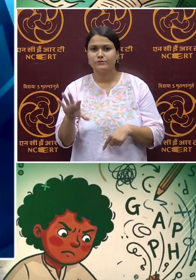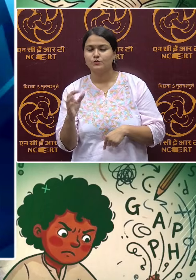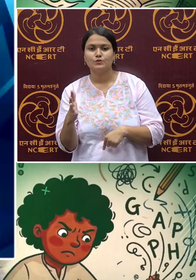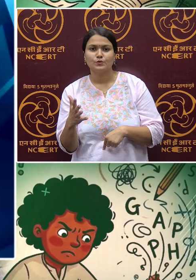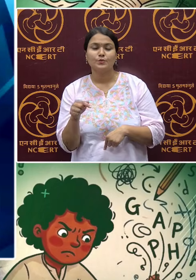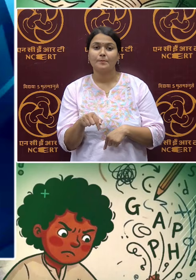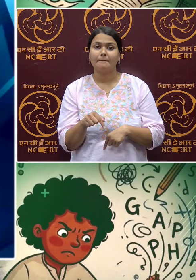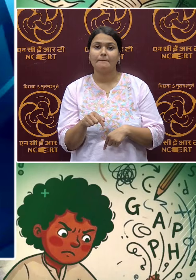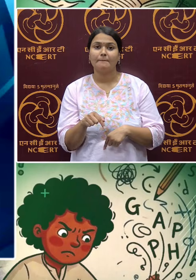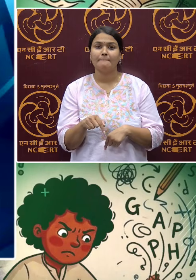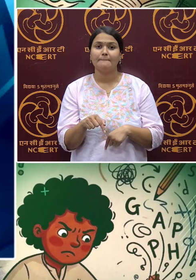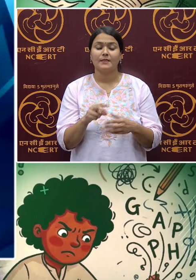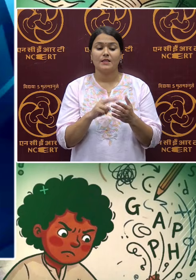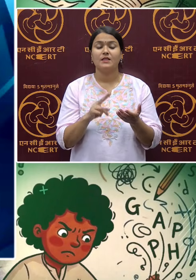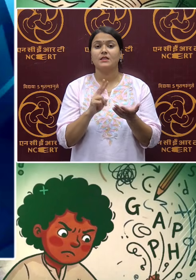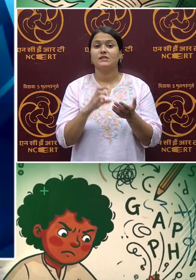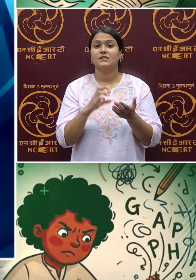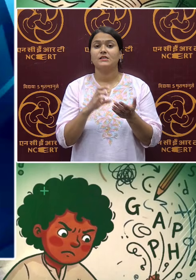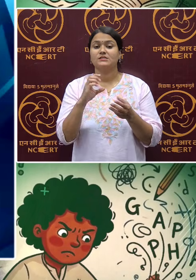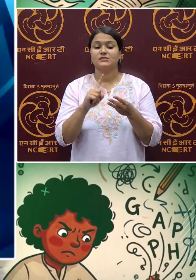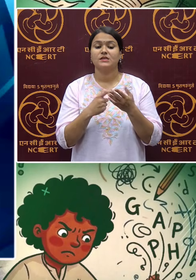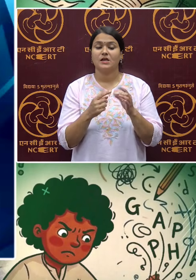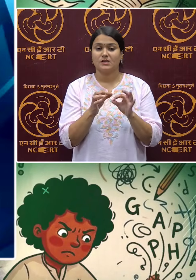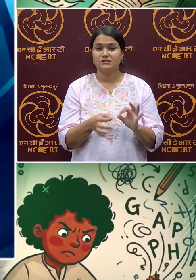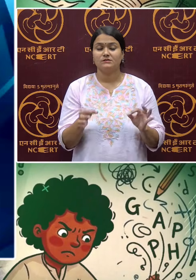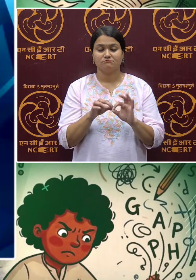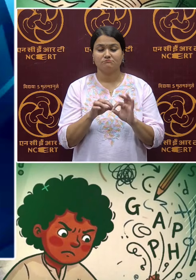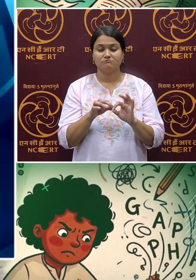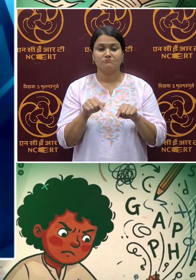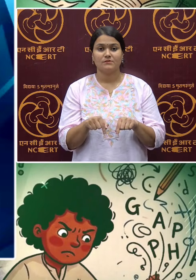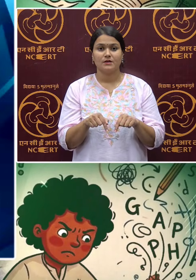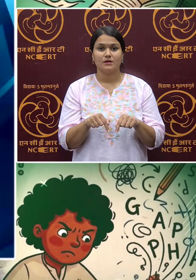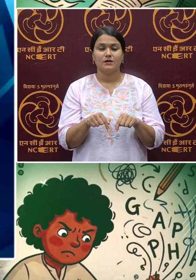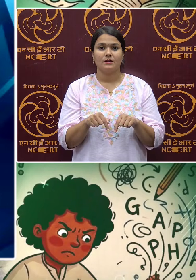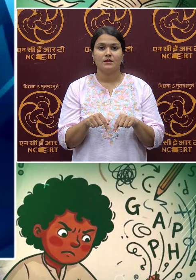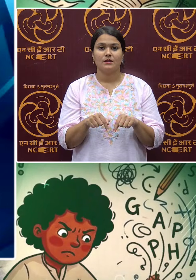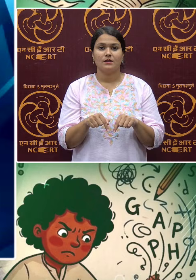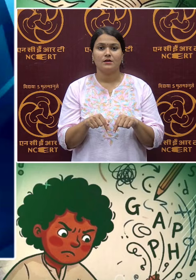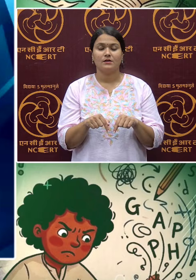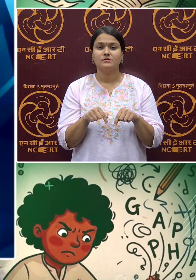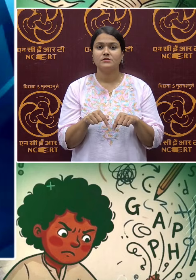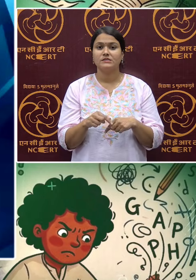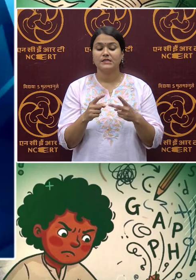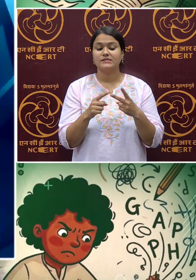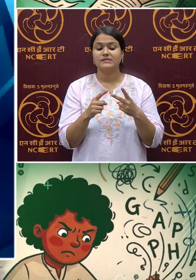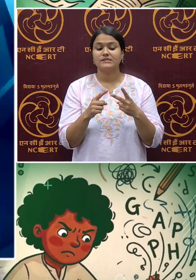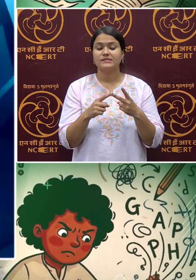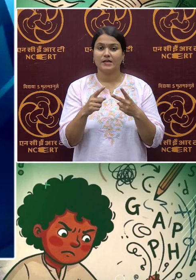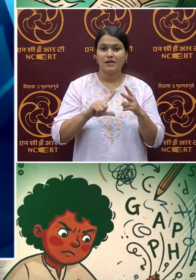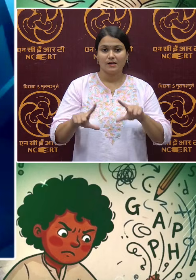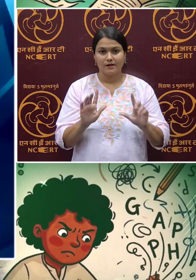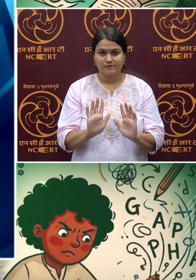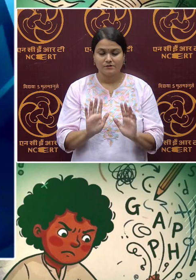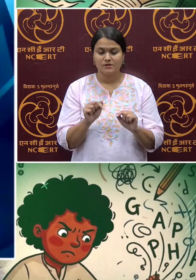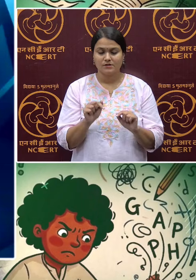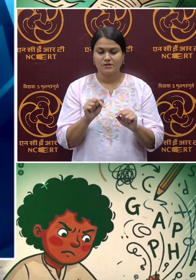So in NCERT and all our boards actually today have this allowance of exempting second languages. Okay. So there